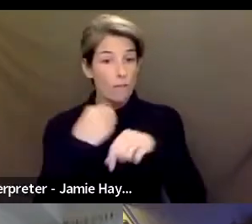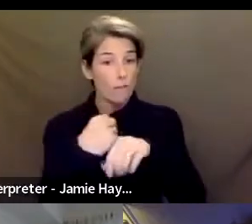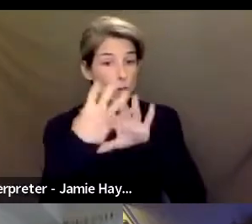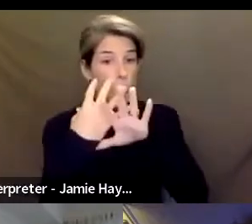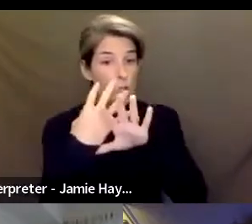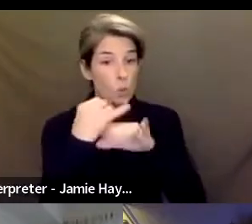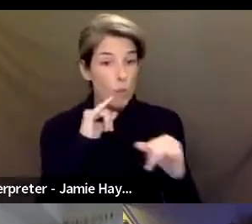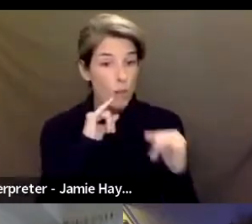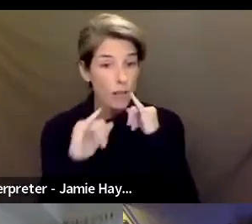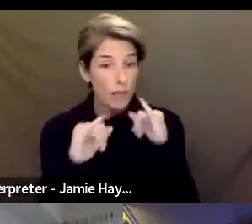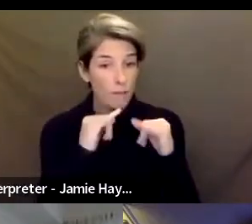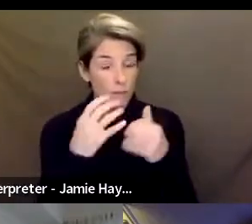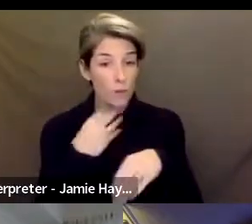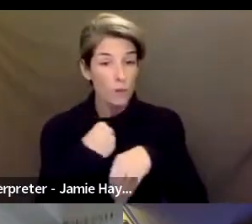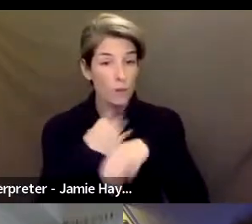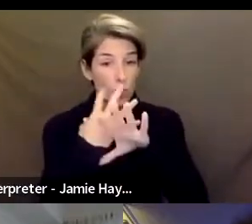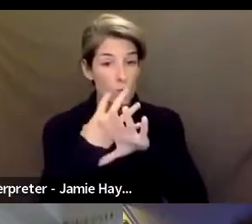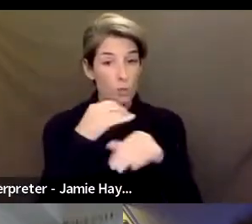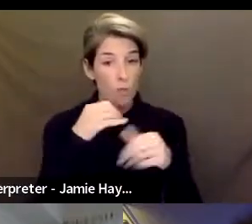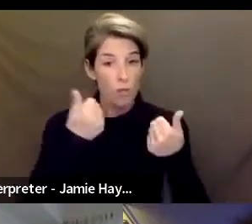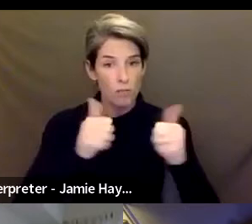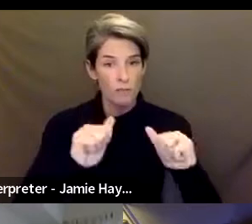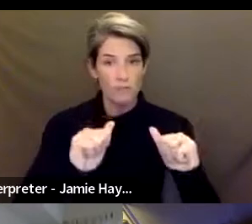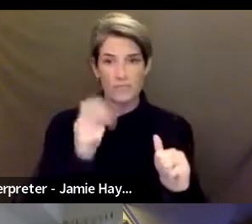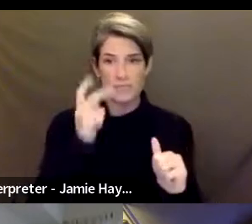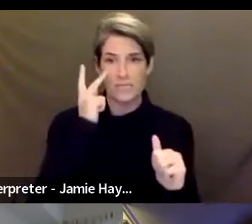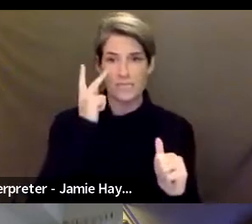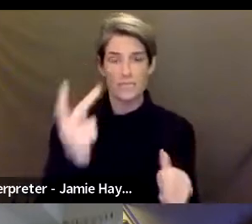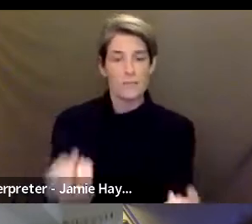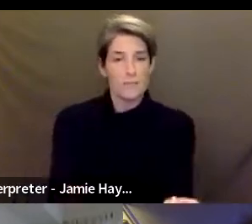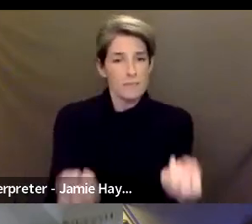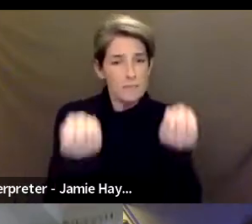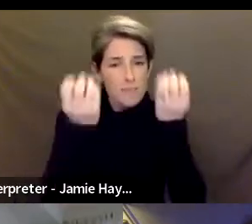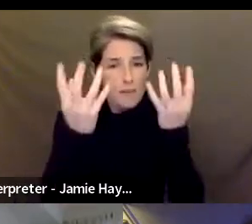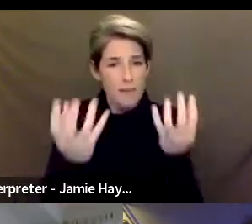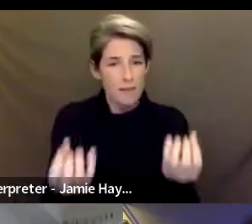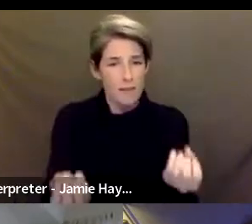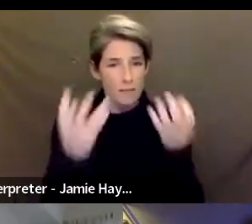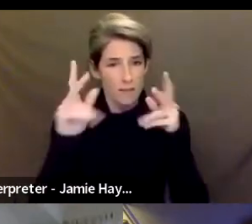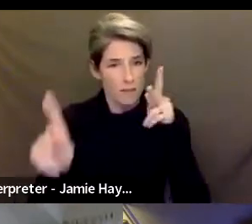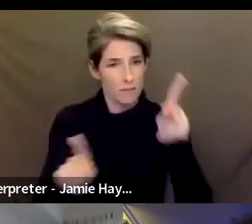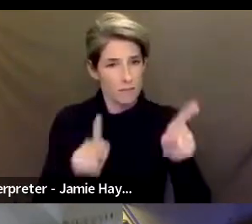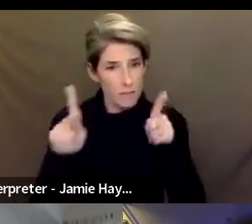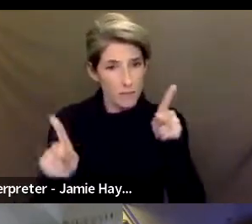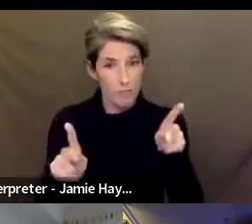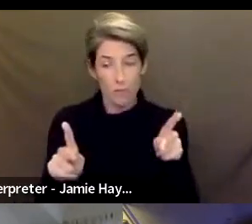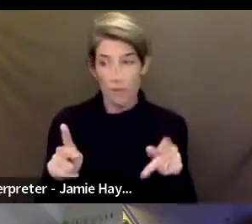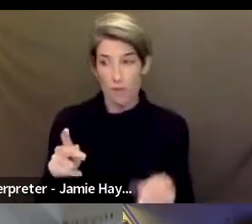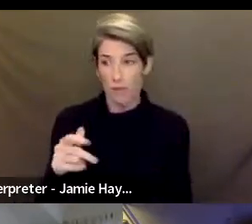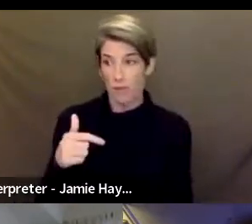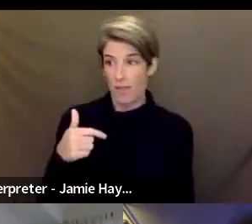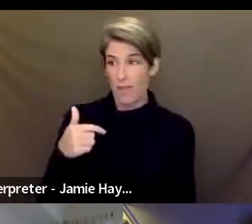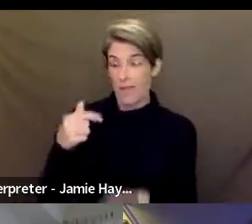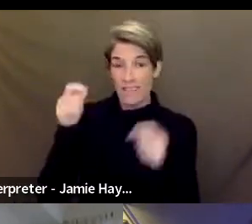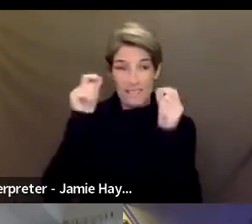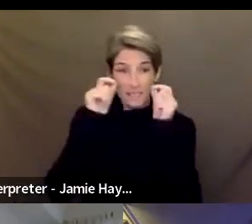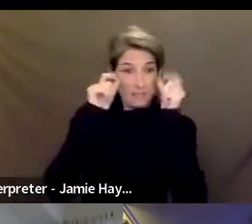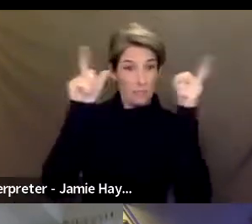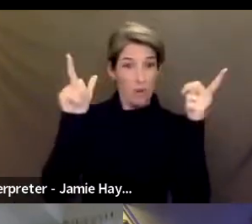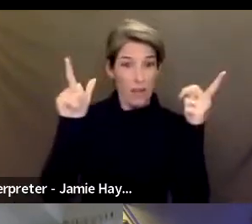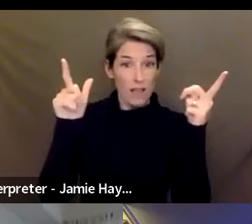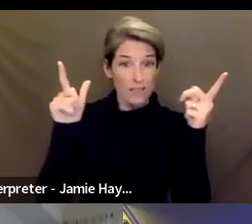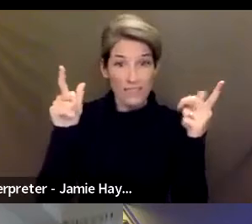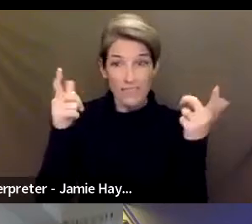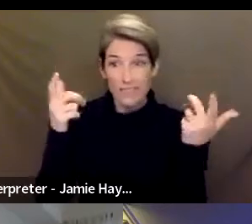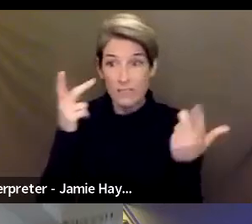can get to see way more people, and the surprises we got through the process, seeing actors that we never